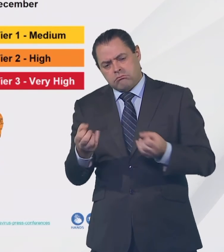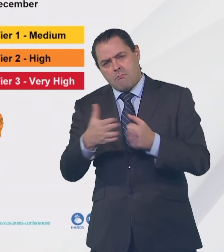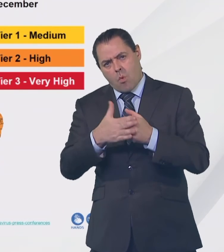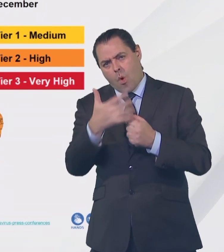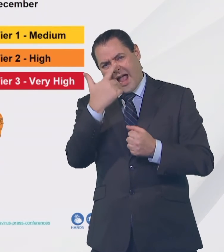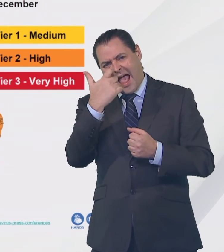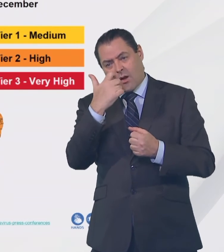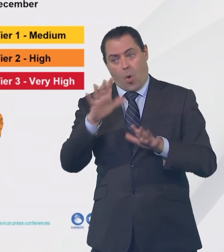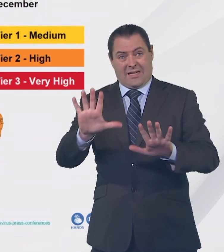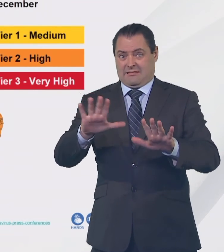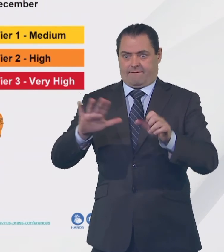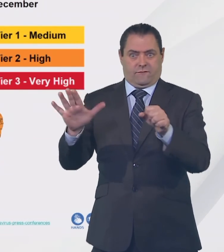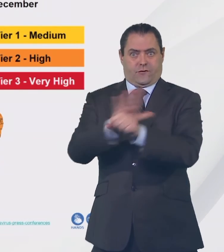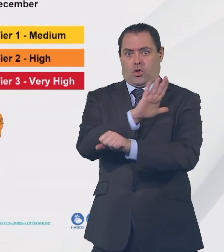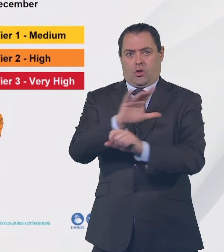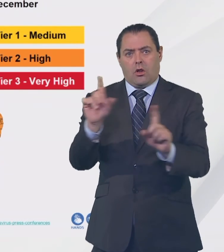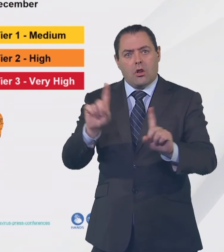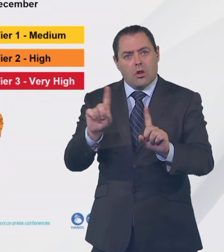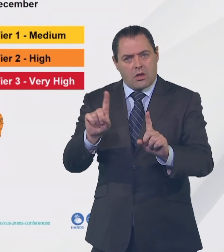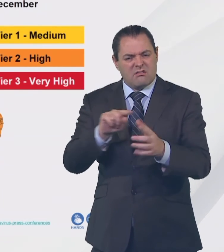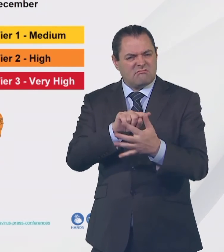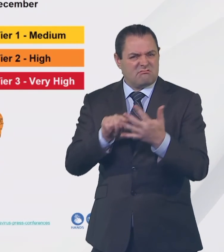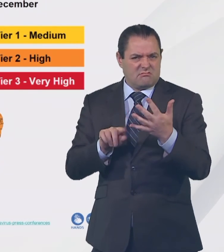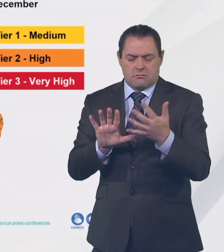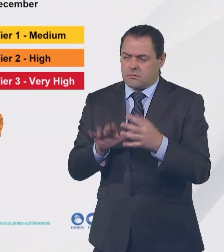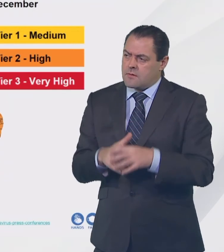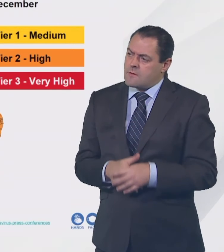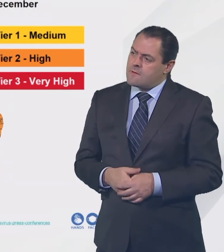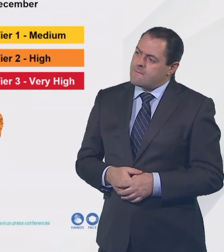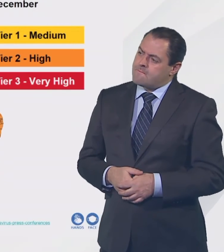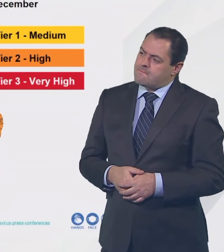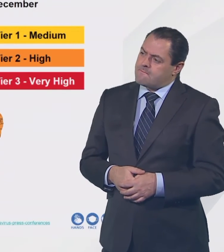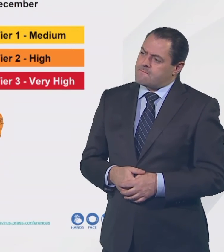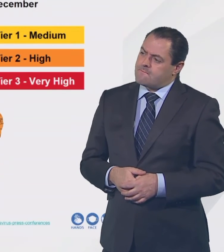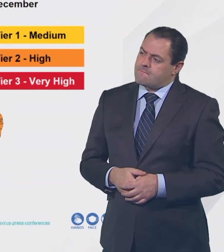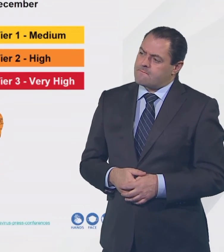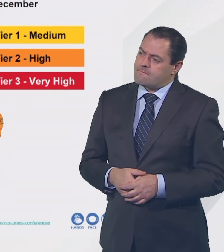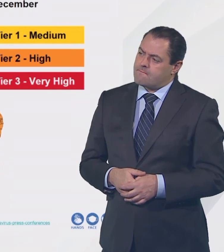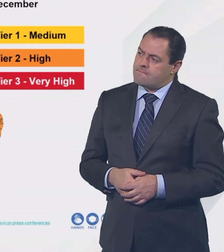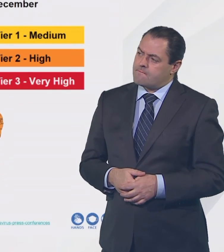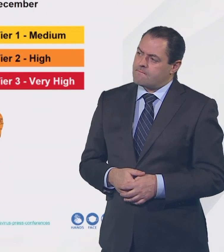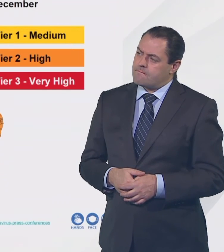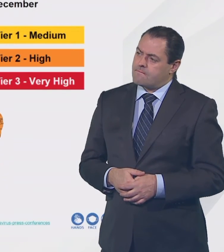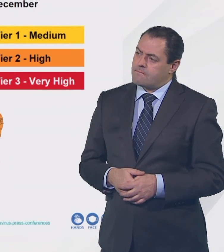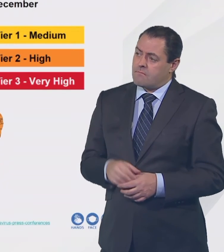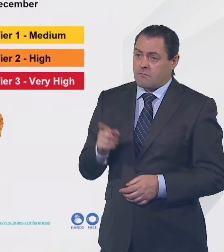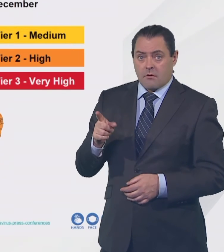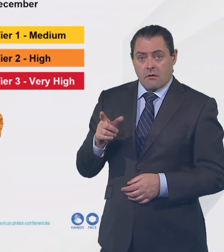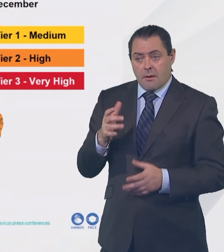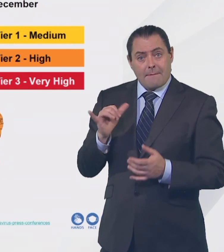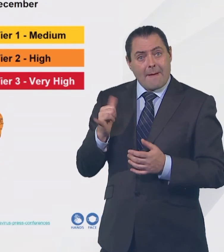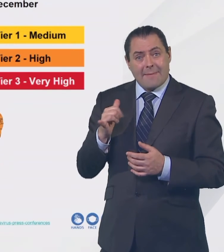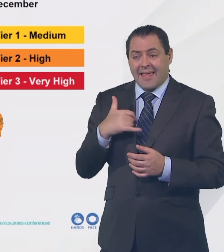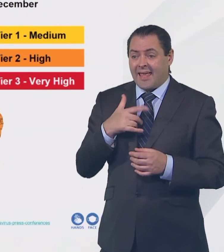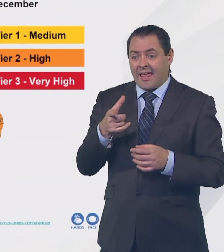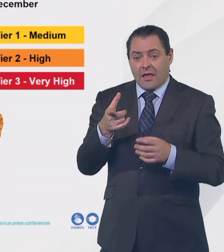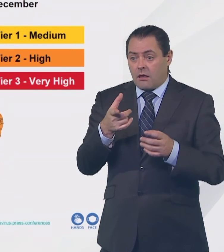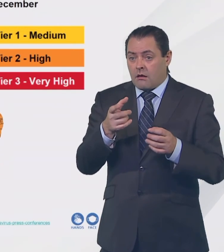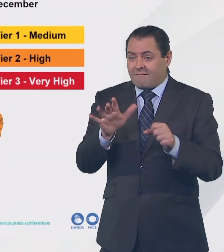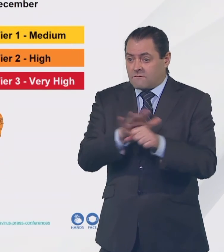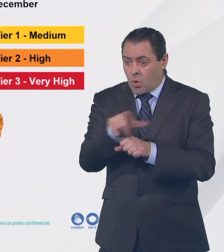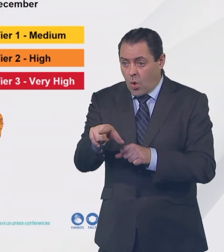areas. So how much problems are there in the hospitals, what proportion of the beds are taken up, are people having to cancel